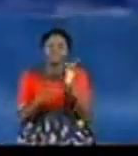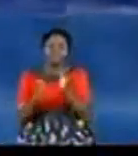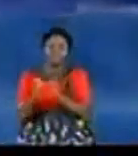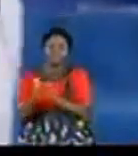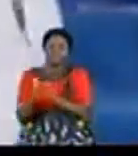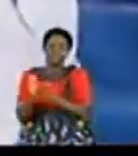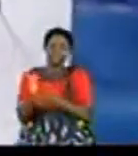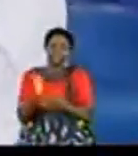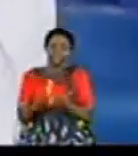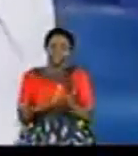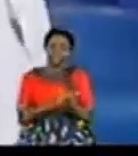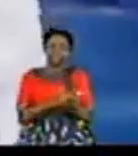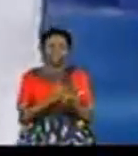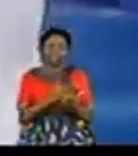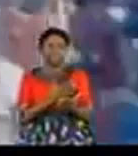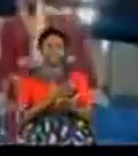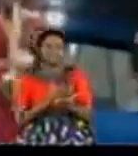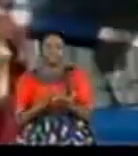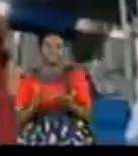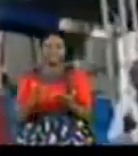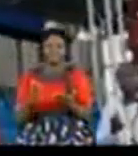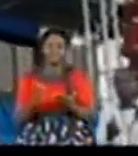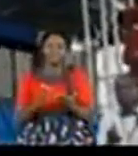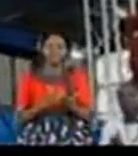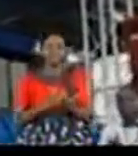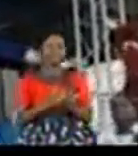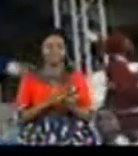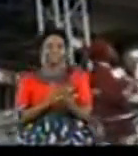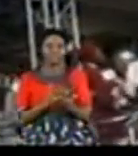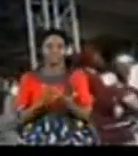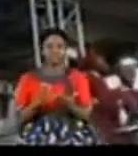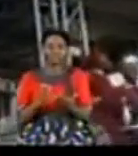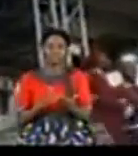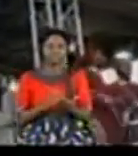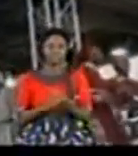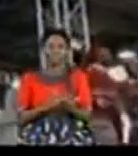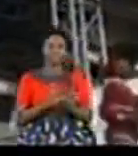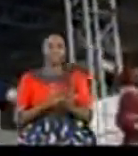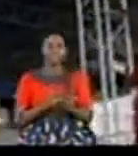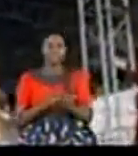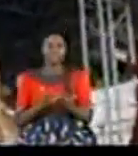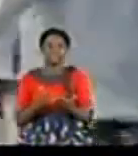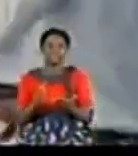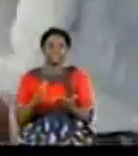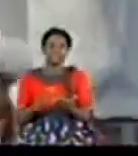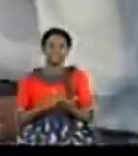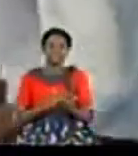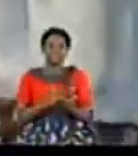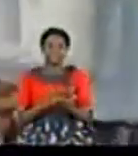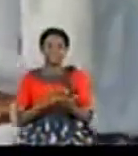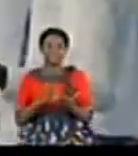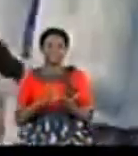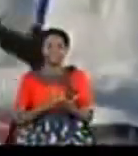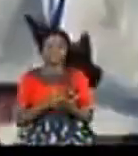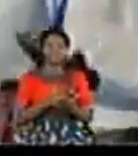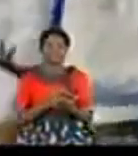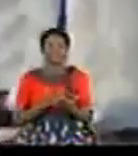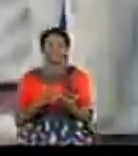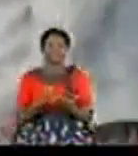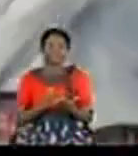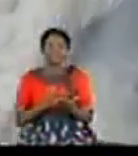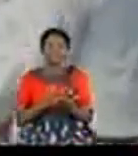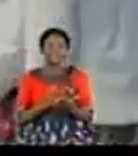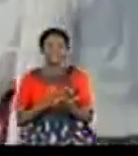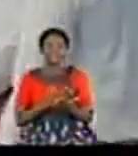Jesus. Somebody say you are the name above every other name. What can't you do? What can't you do?